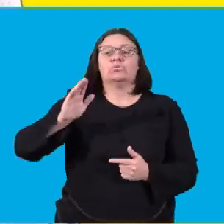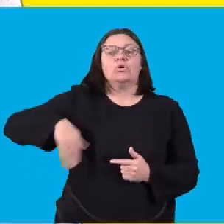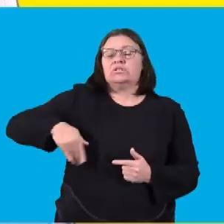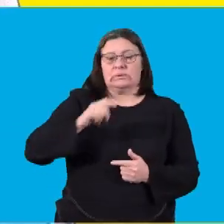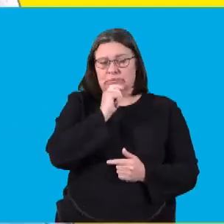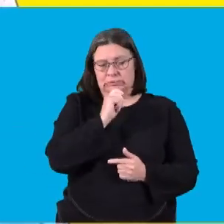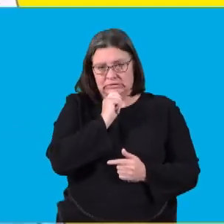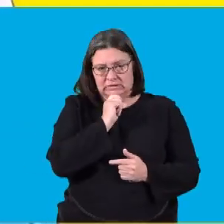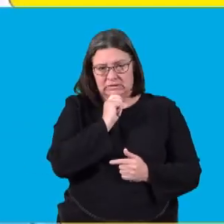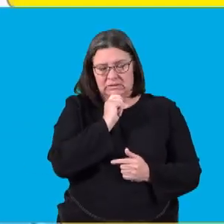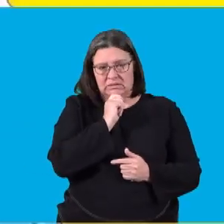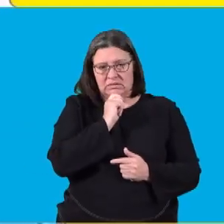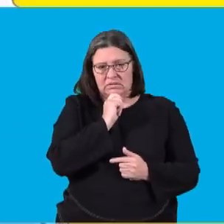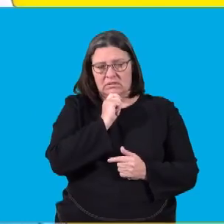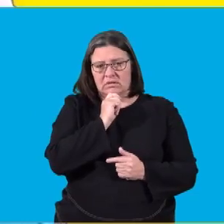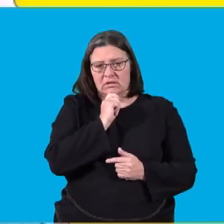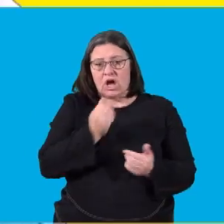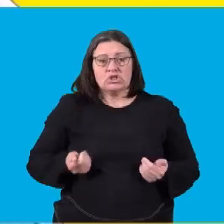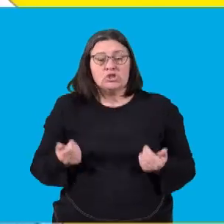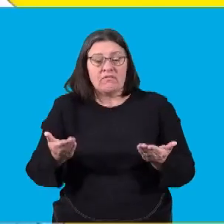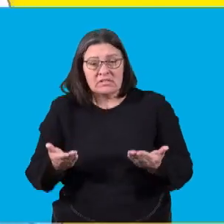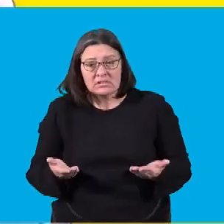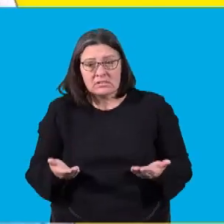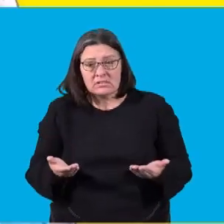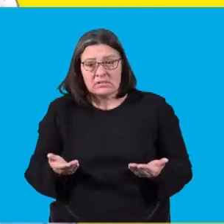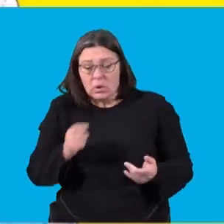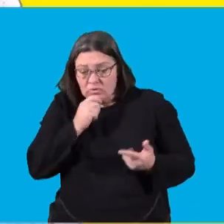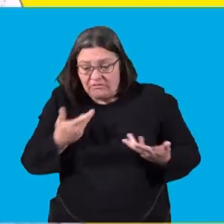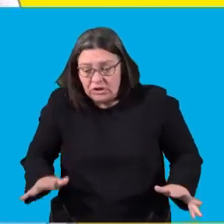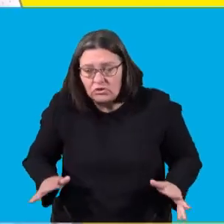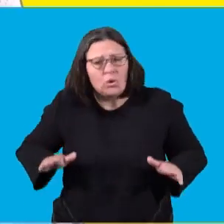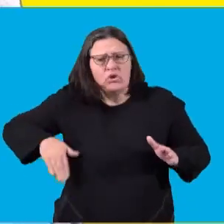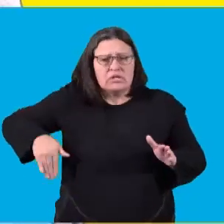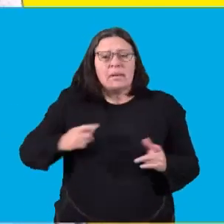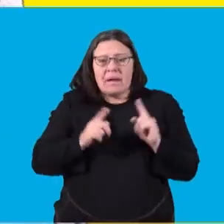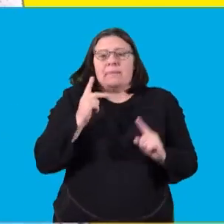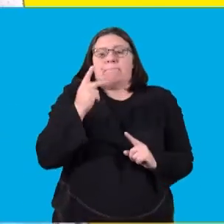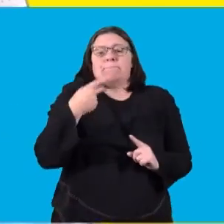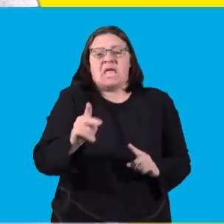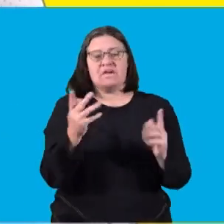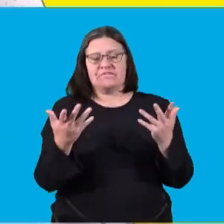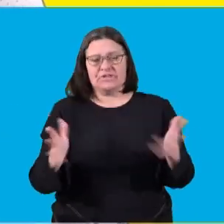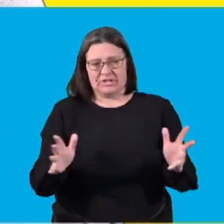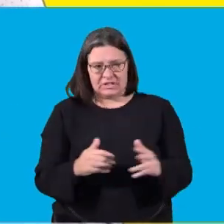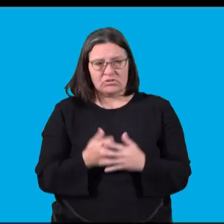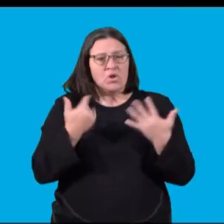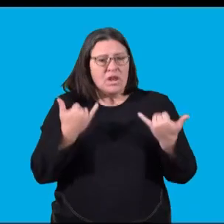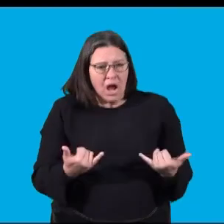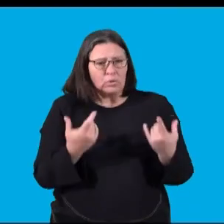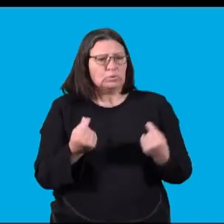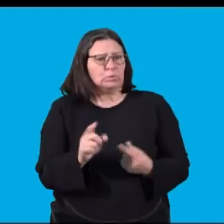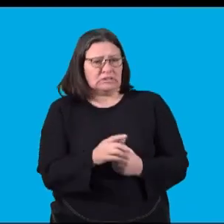I have not yet used the insurance services. What do I do in the statement of comprehensive